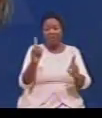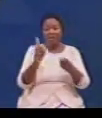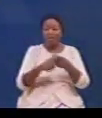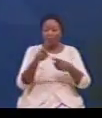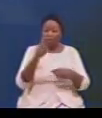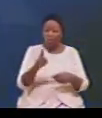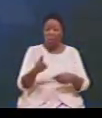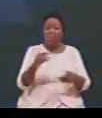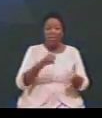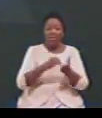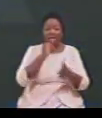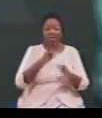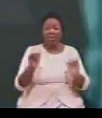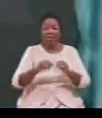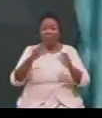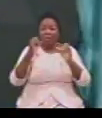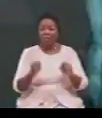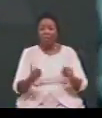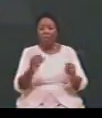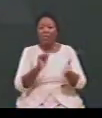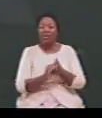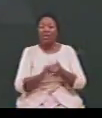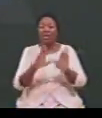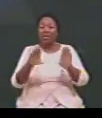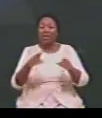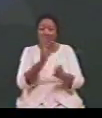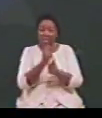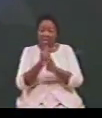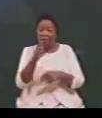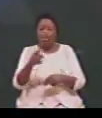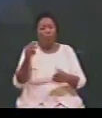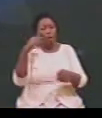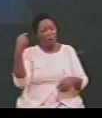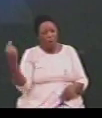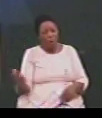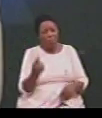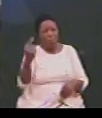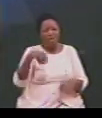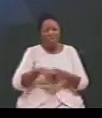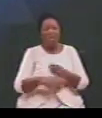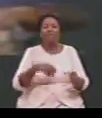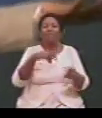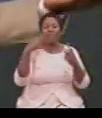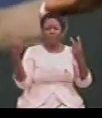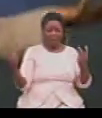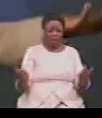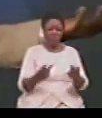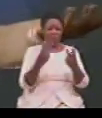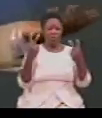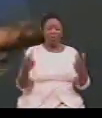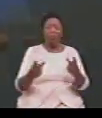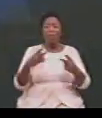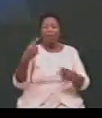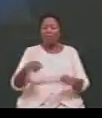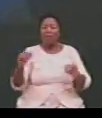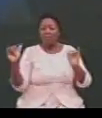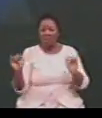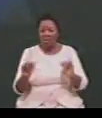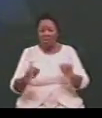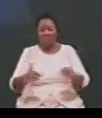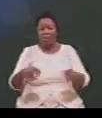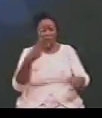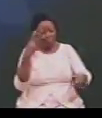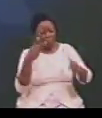you is the same power that keeps you always in dominion. The same